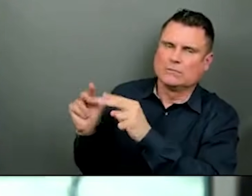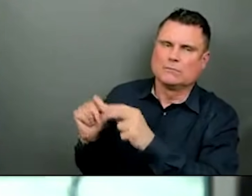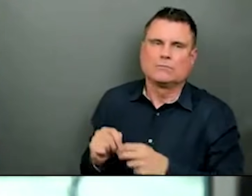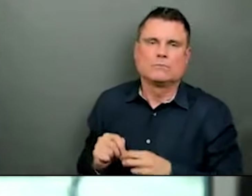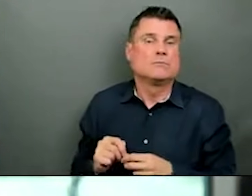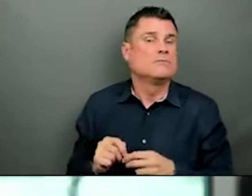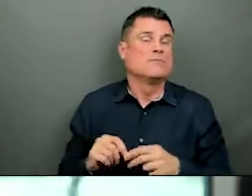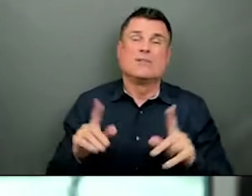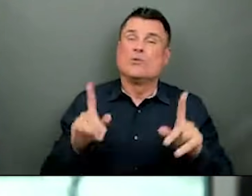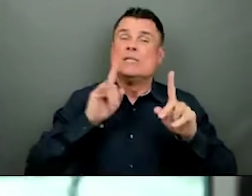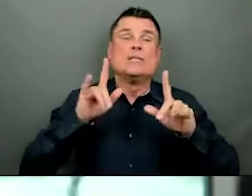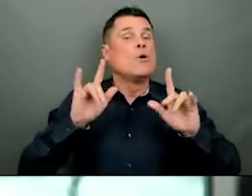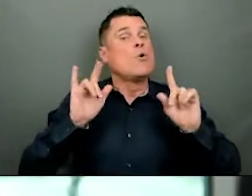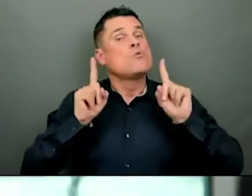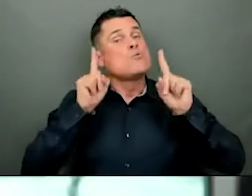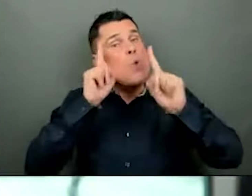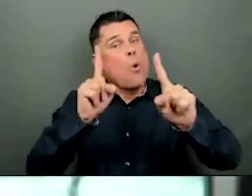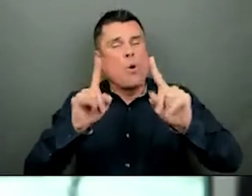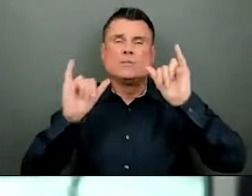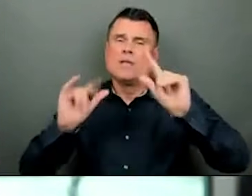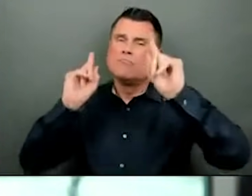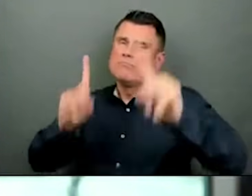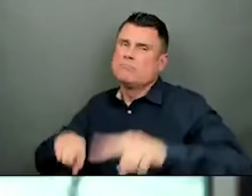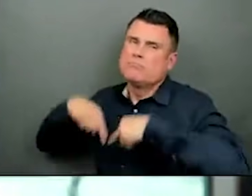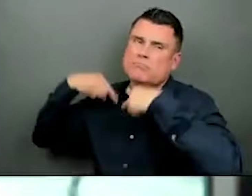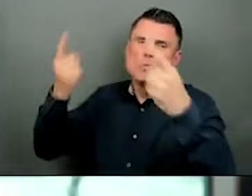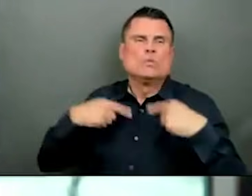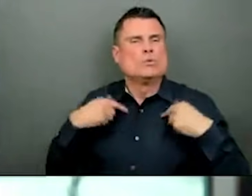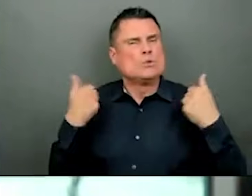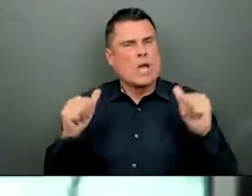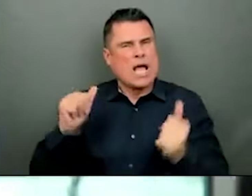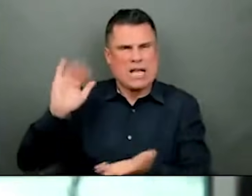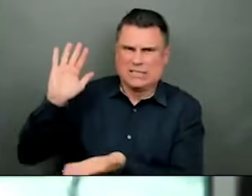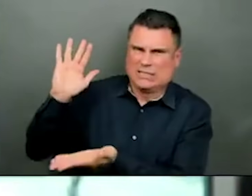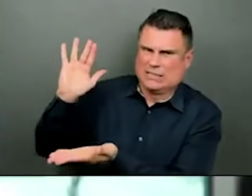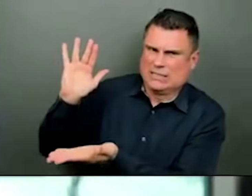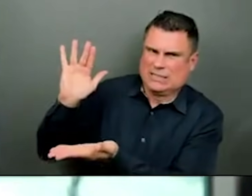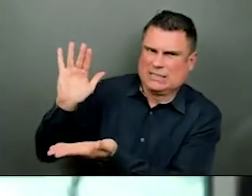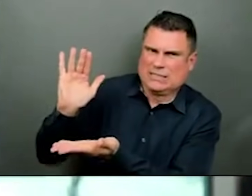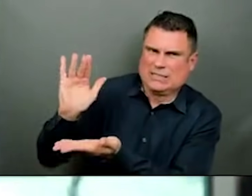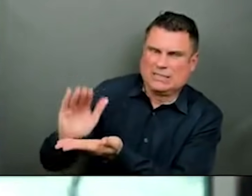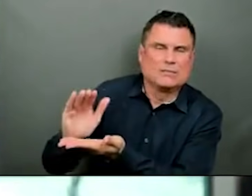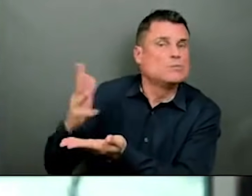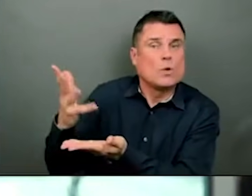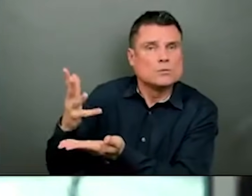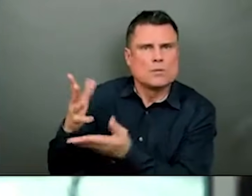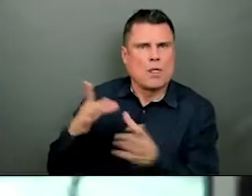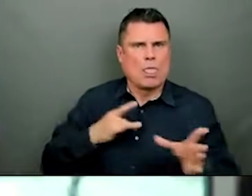and we reduce transmission, we reduce all of the virus that's circulating in our community.